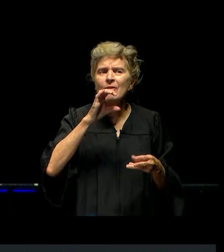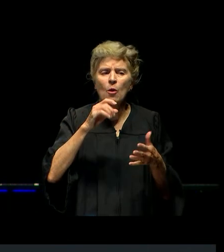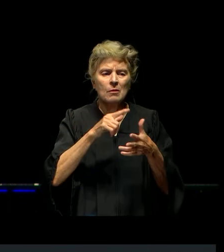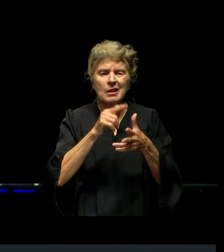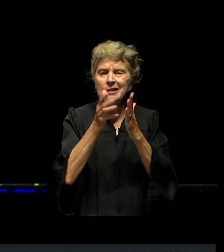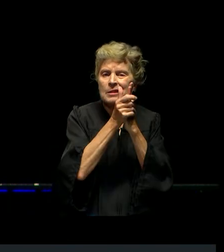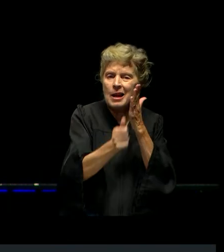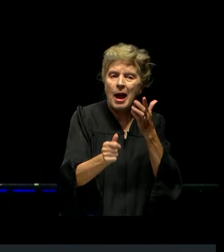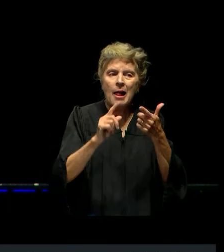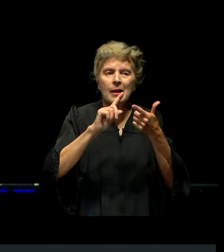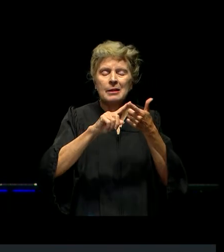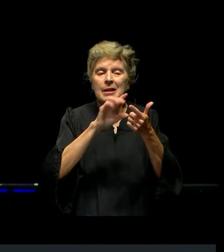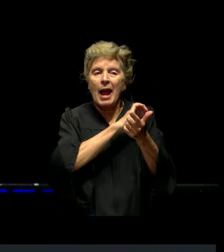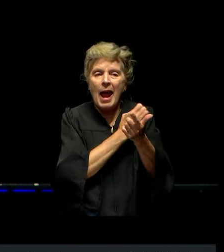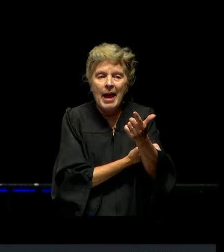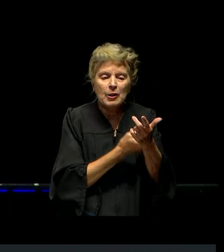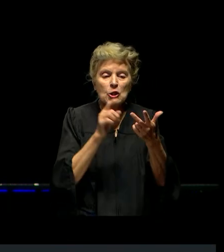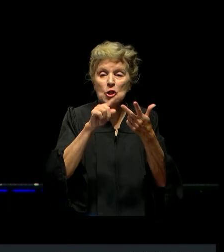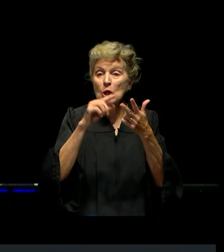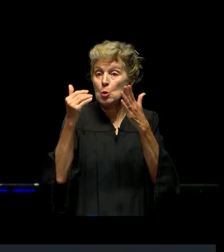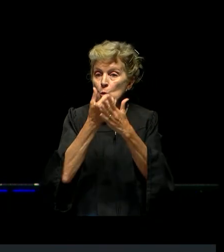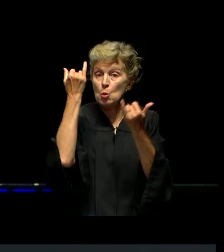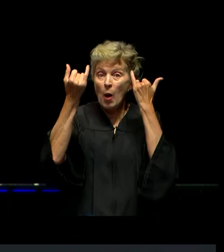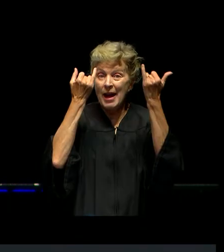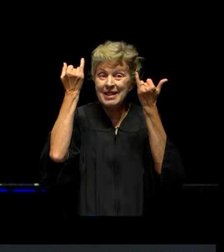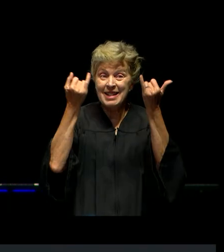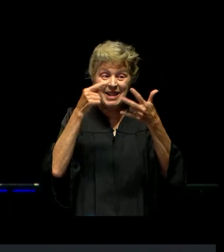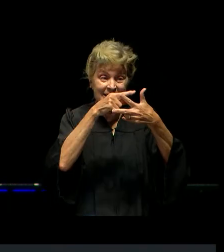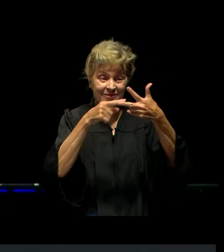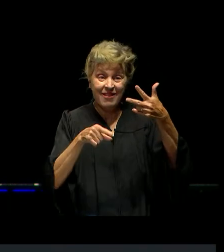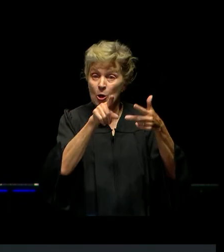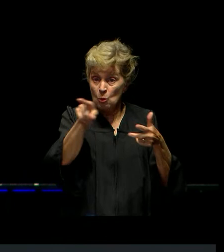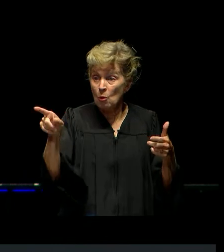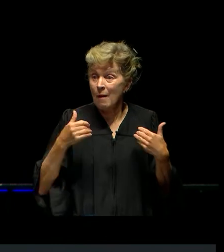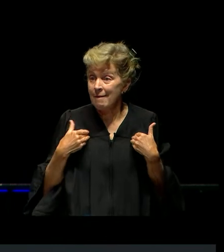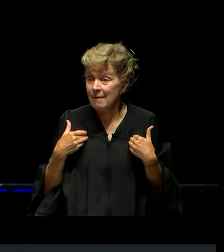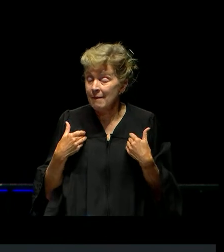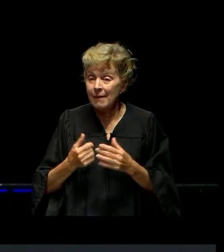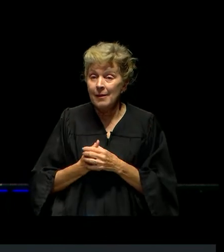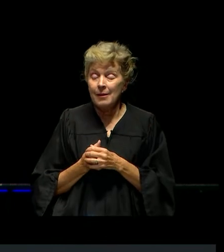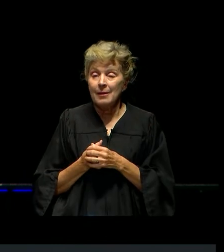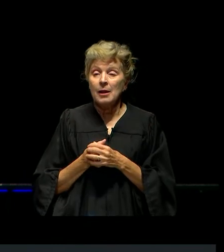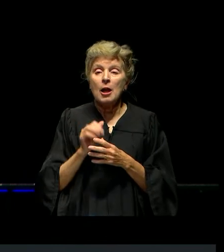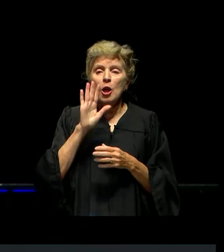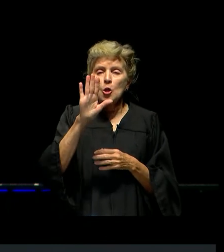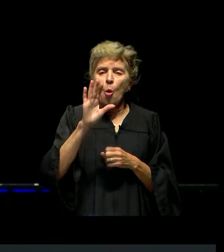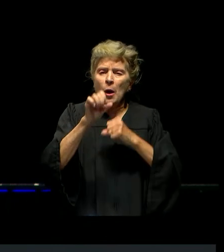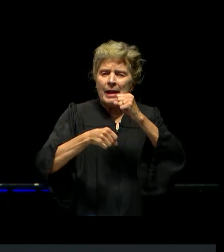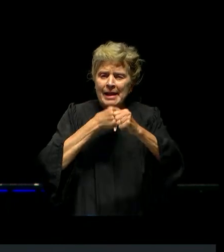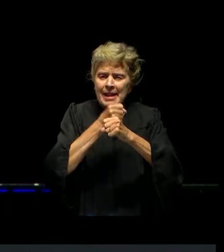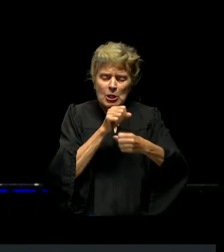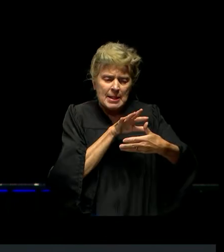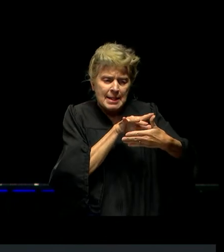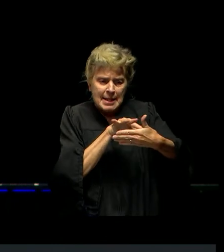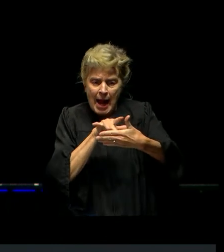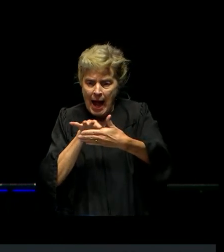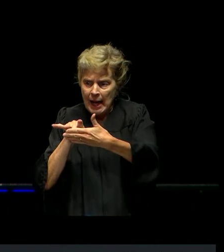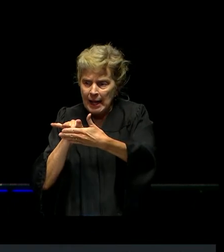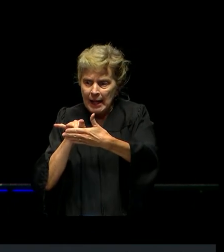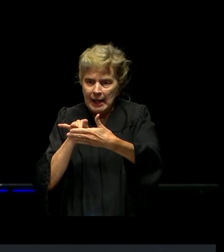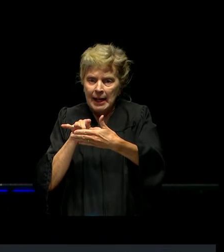talent, energy, and new ideas. Your years here have prepared you for this